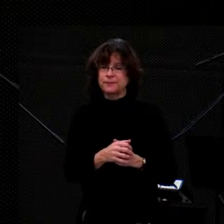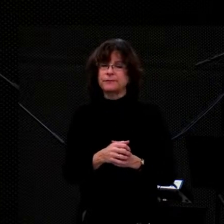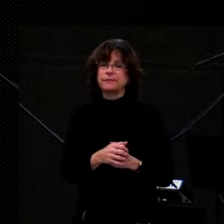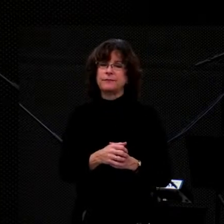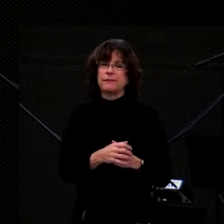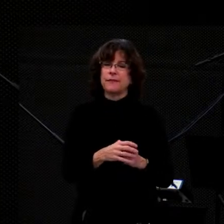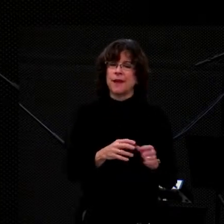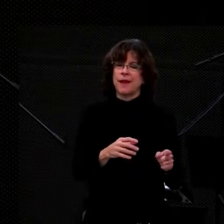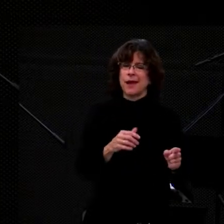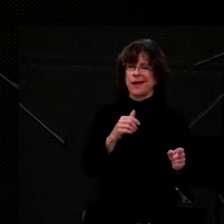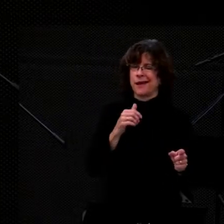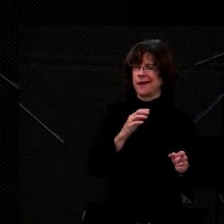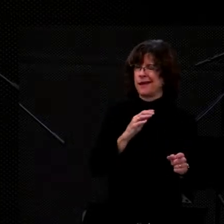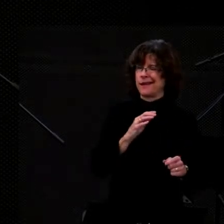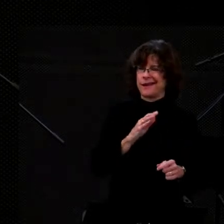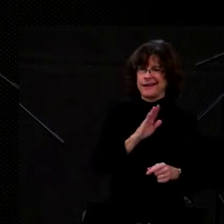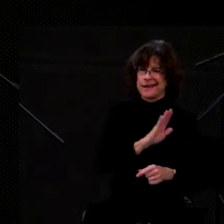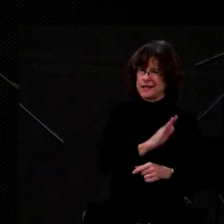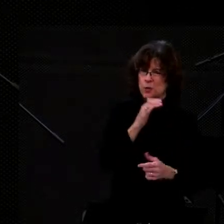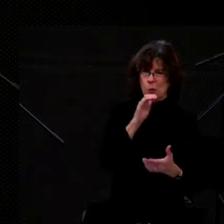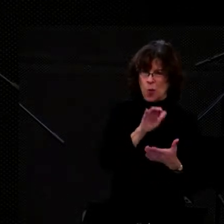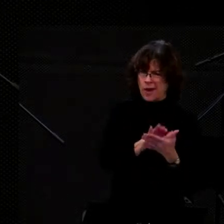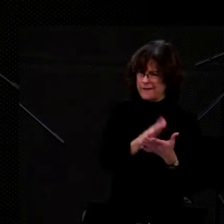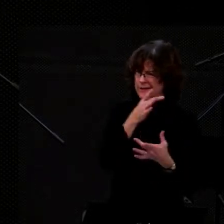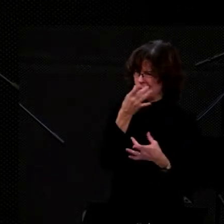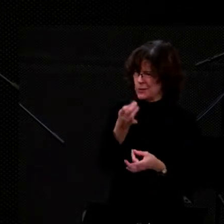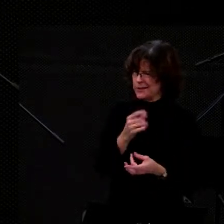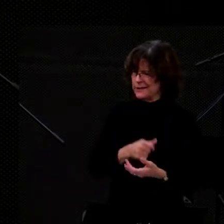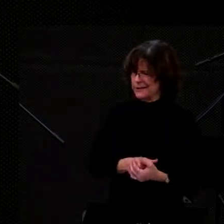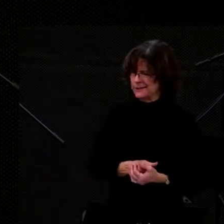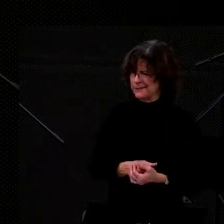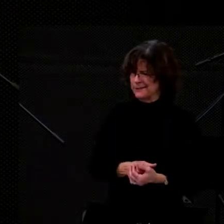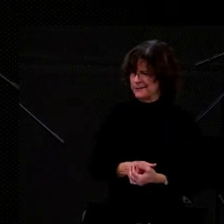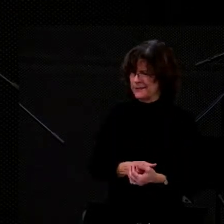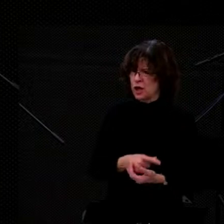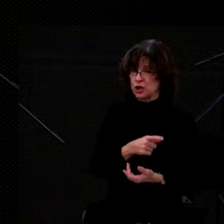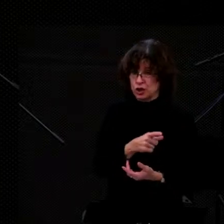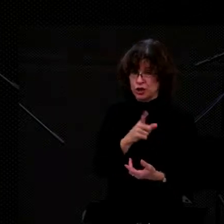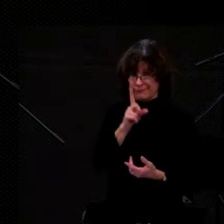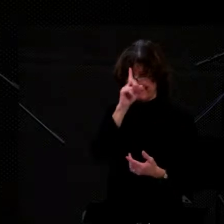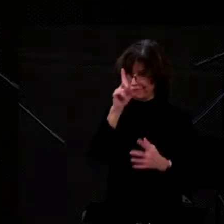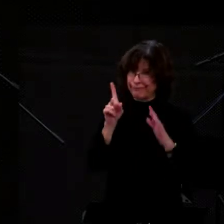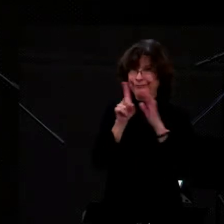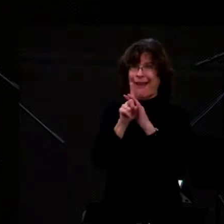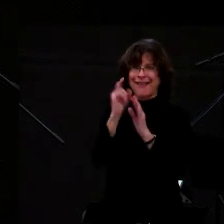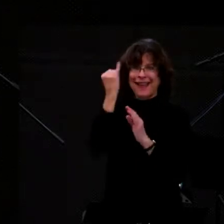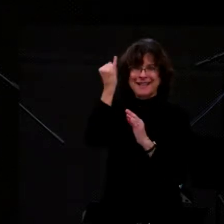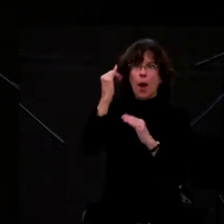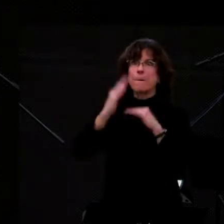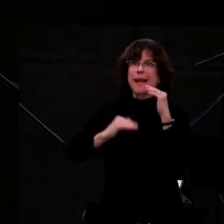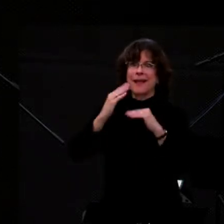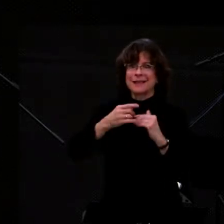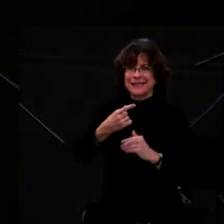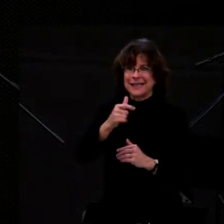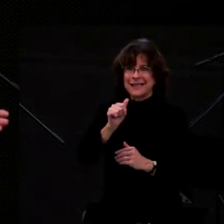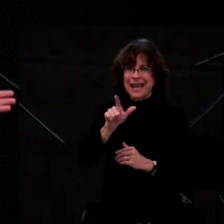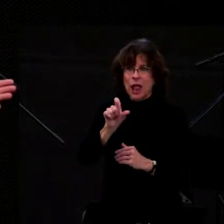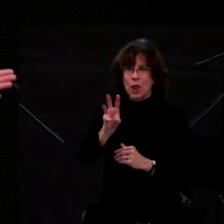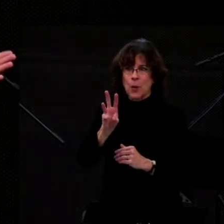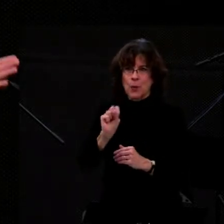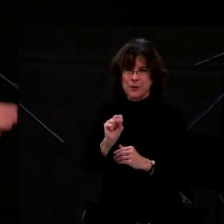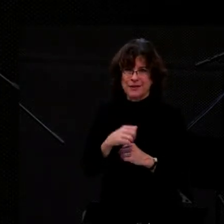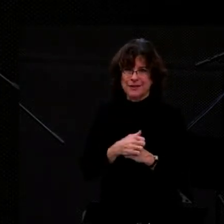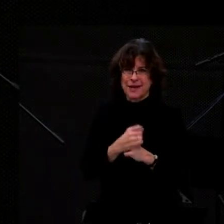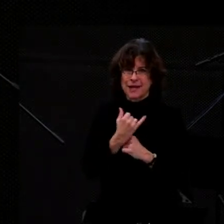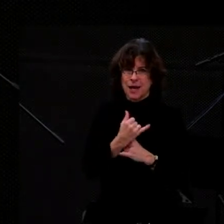is an interesting character in the story, isn't she? She not only comes up with the idea to build the gallows, but now she sees where